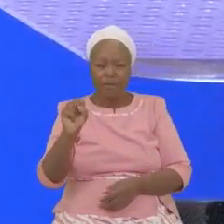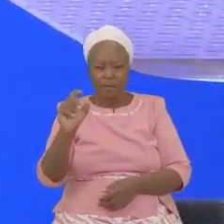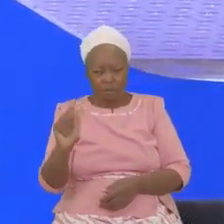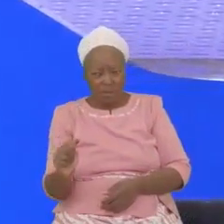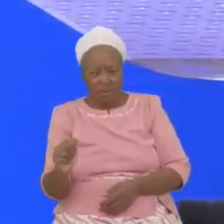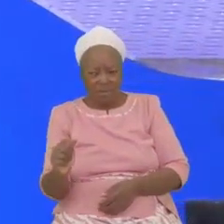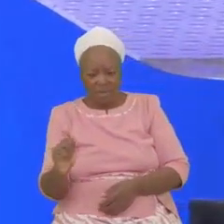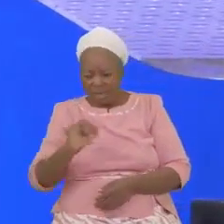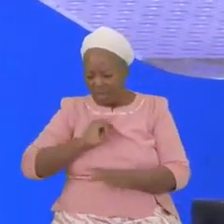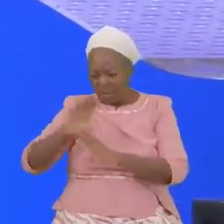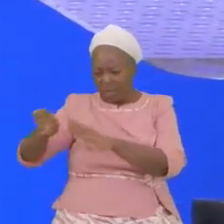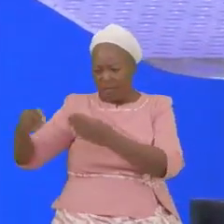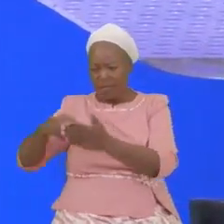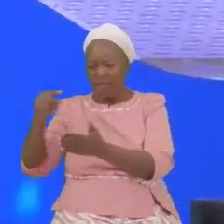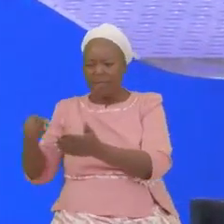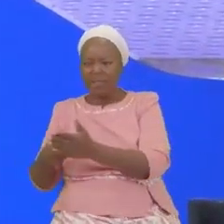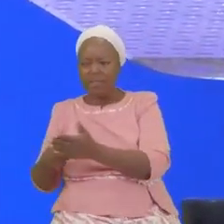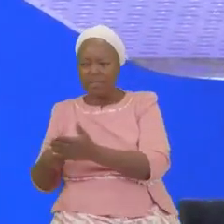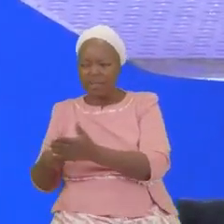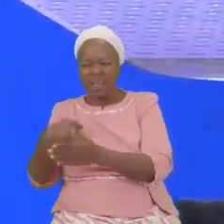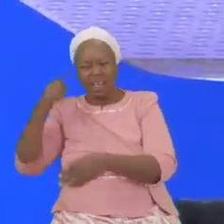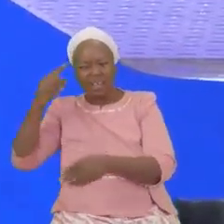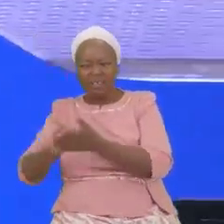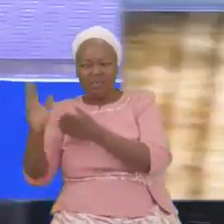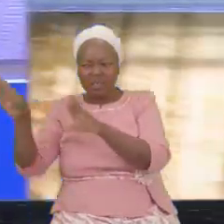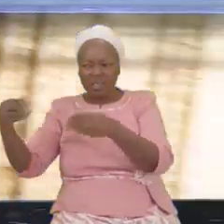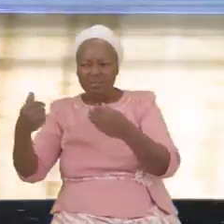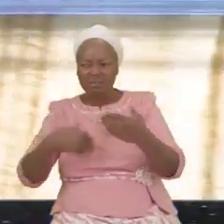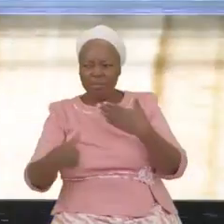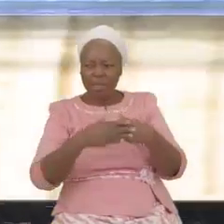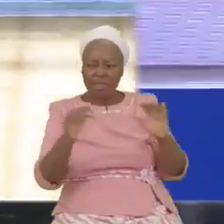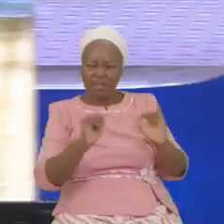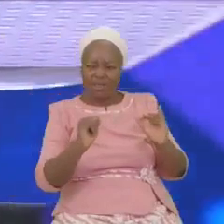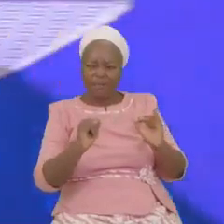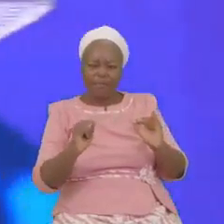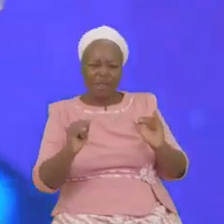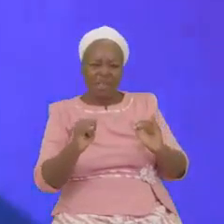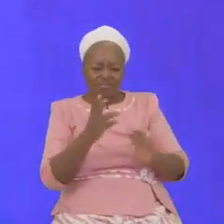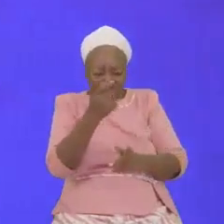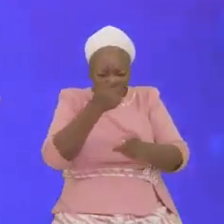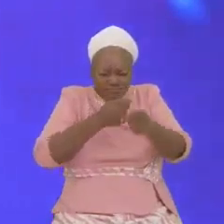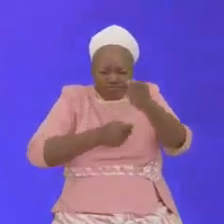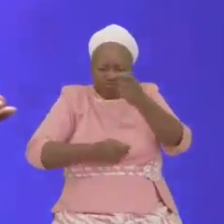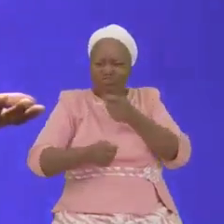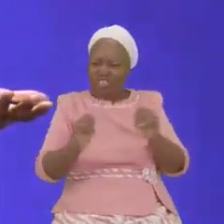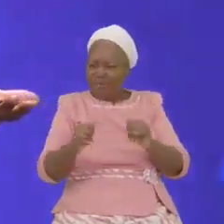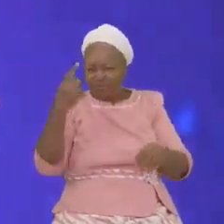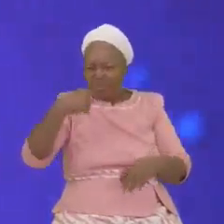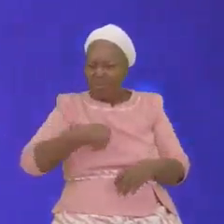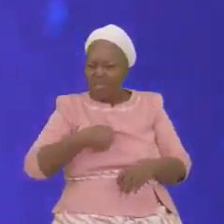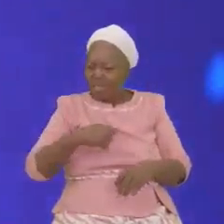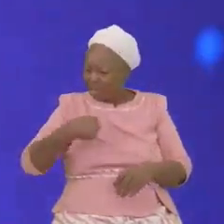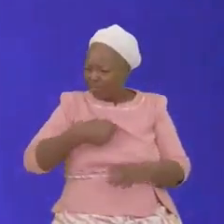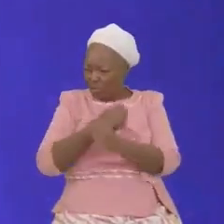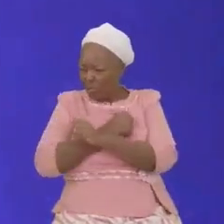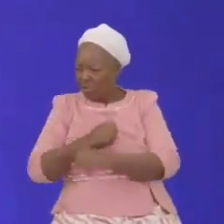him this, expect him to give me that back. I want him to reciprocate. I love him, let him show love